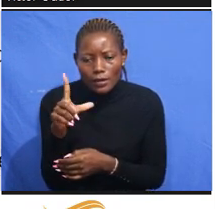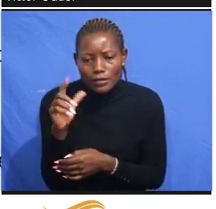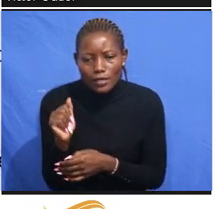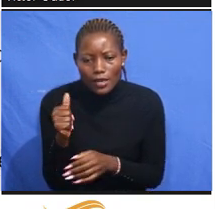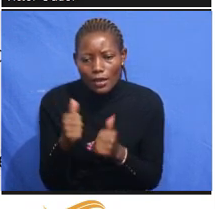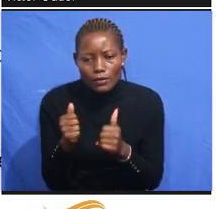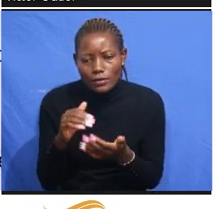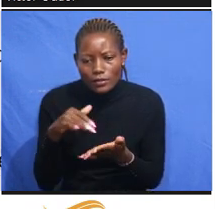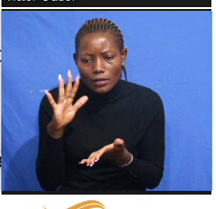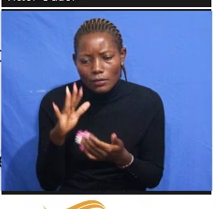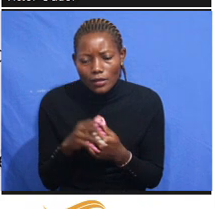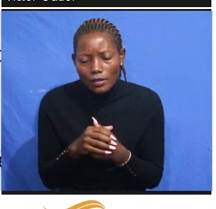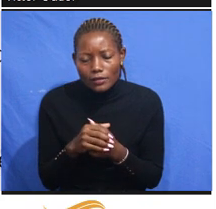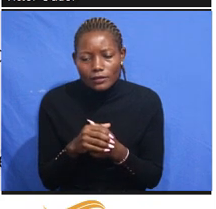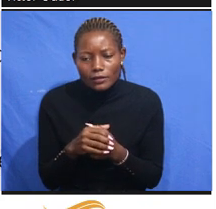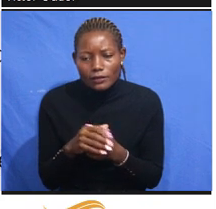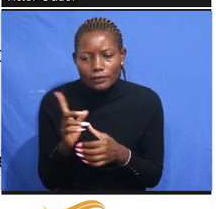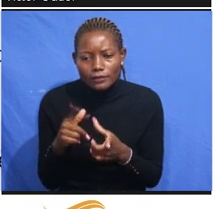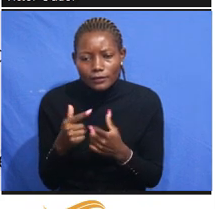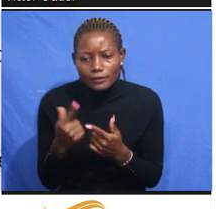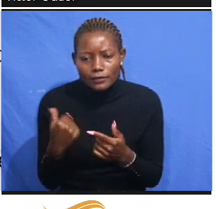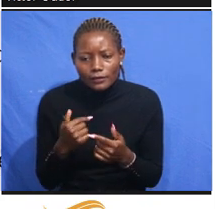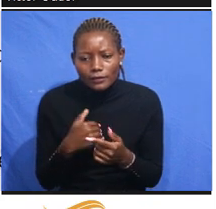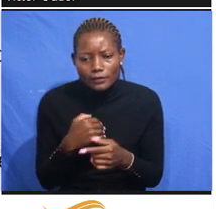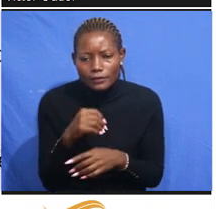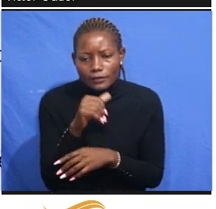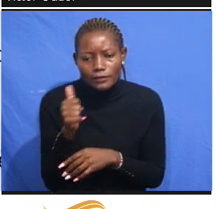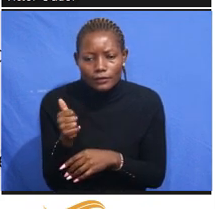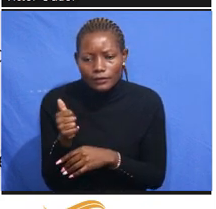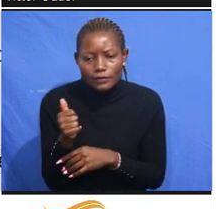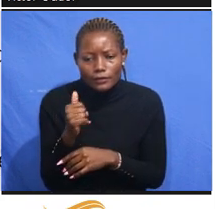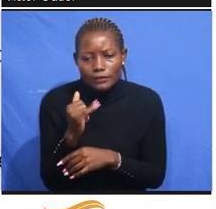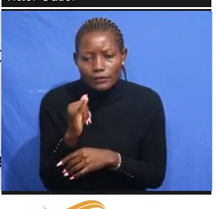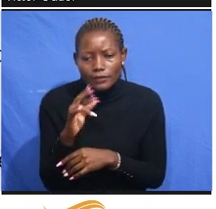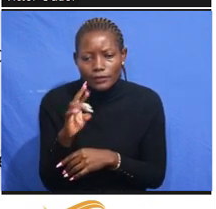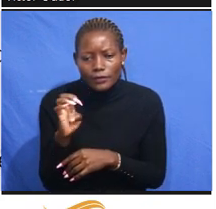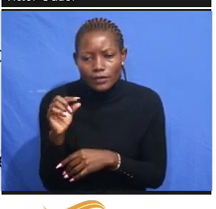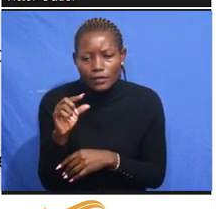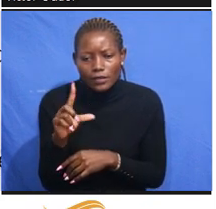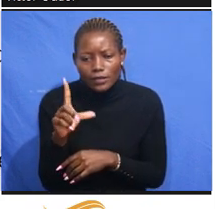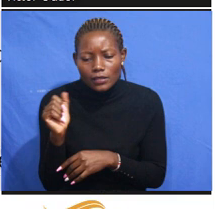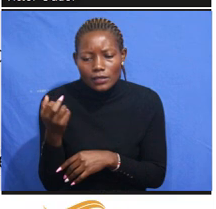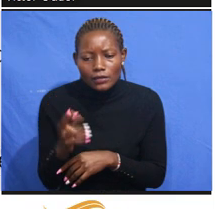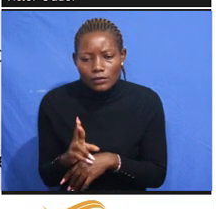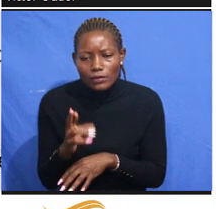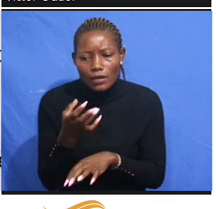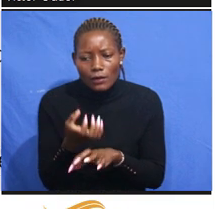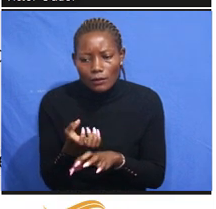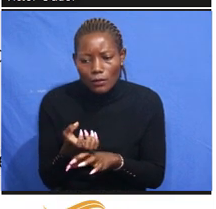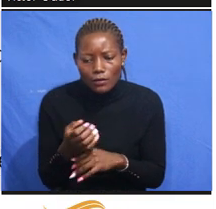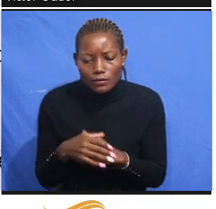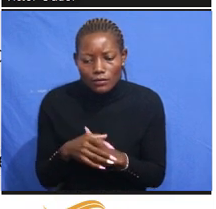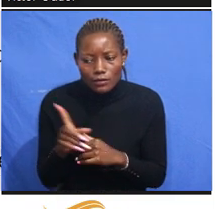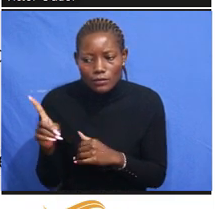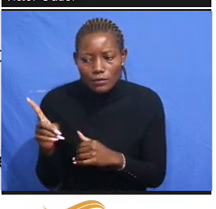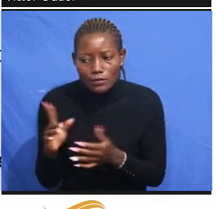of the sesamoid bones at the knee. And then you have the irregular bones. I just want to draw to your attention to the aspect of flat and